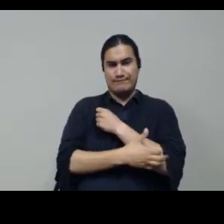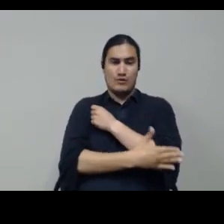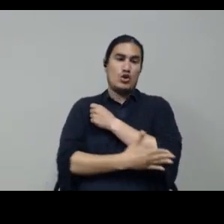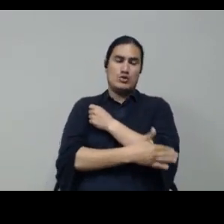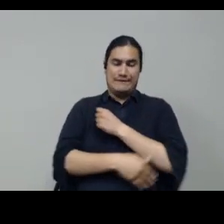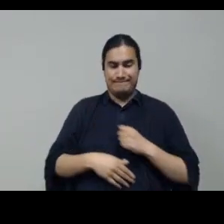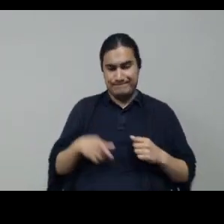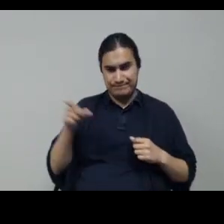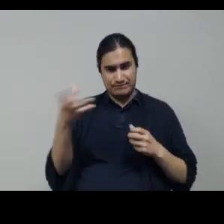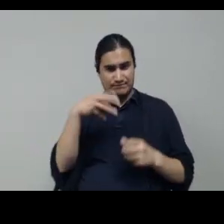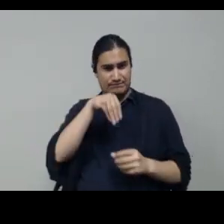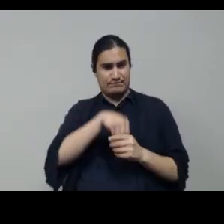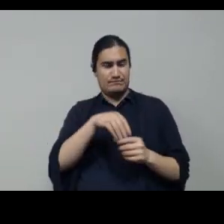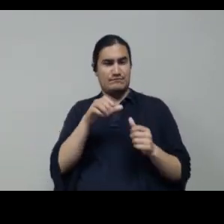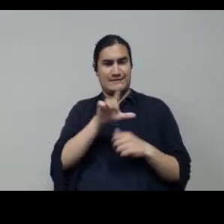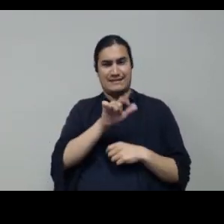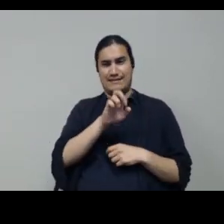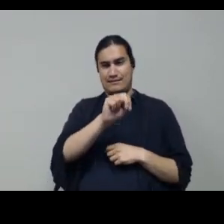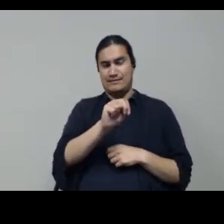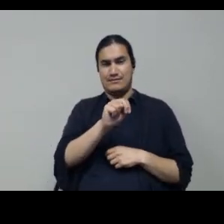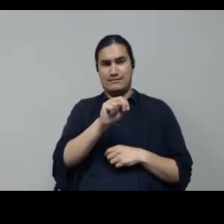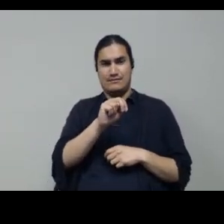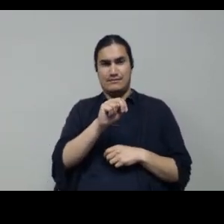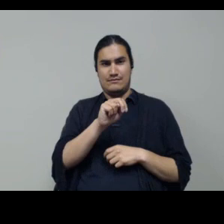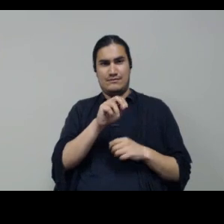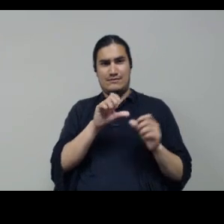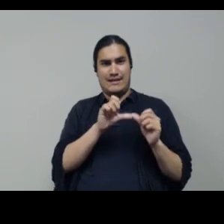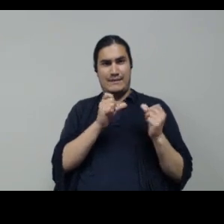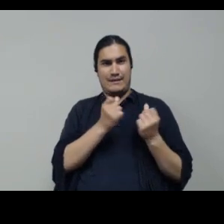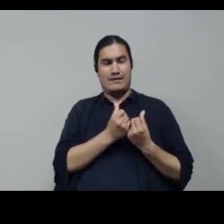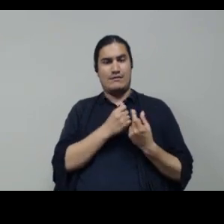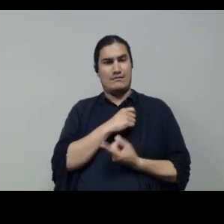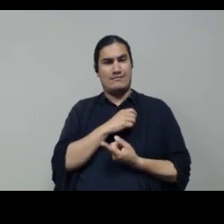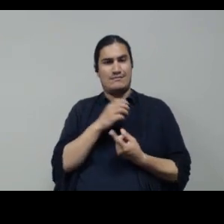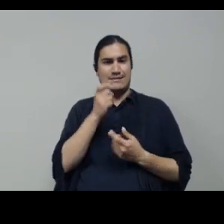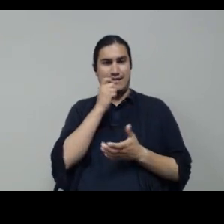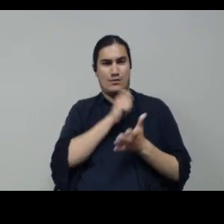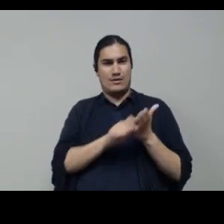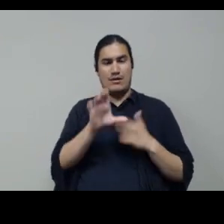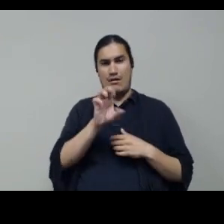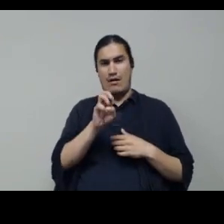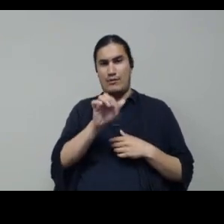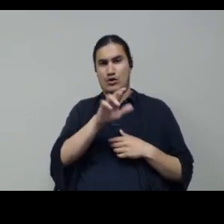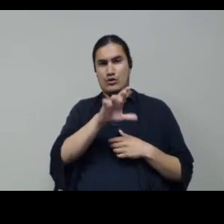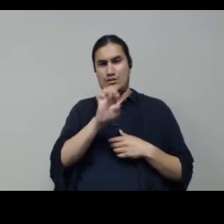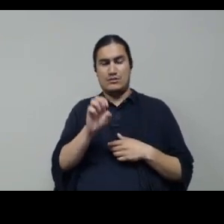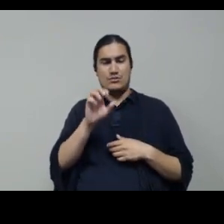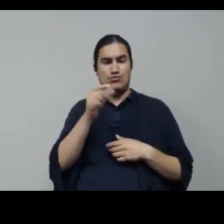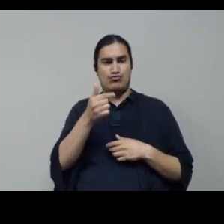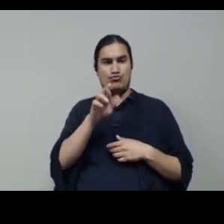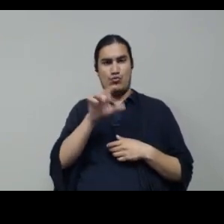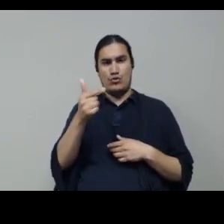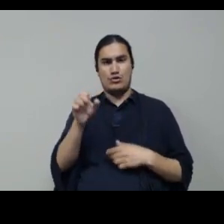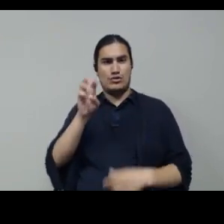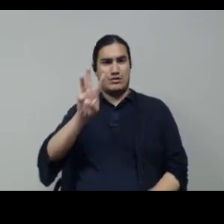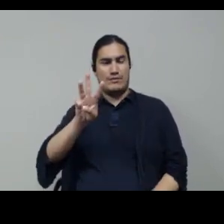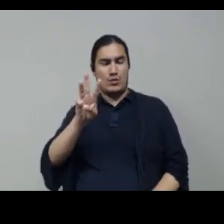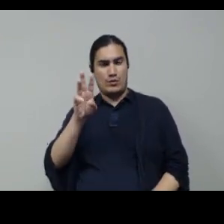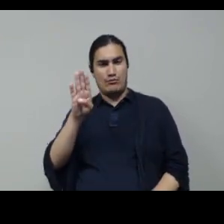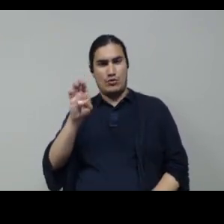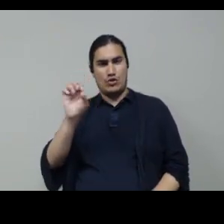He served the Clinton administration as Secretary of Commerce, the George W. Bush administration